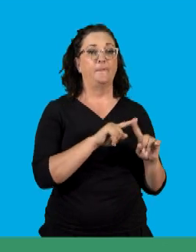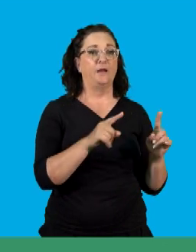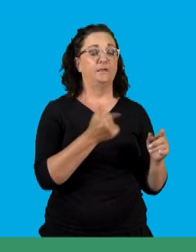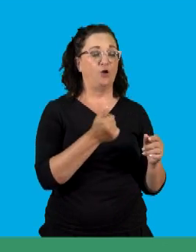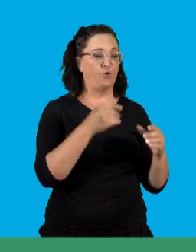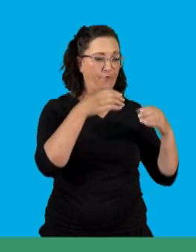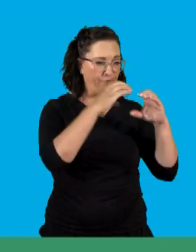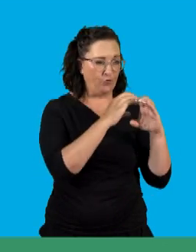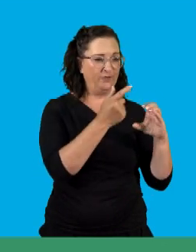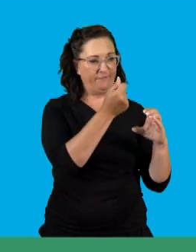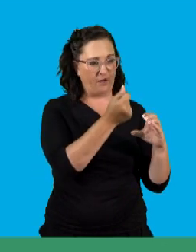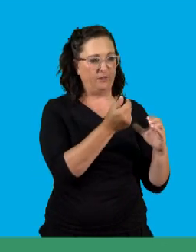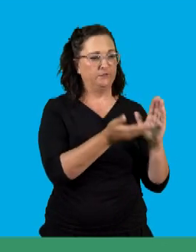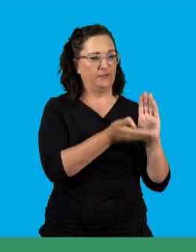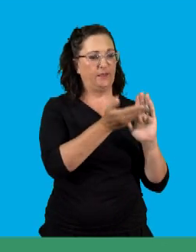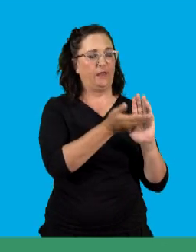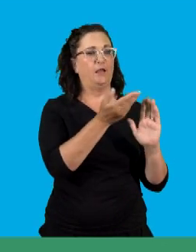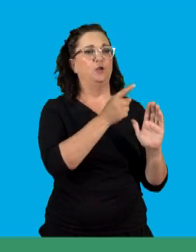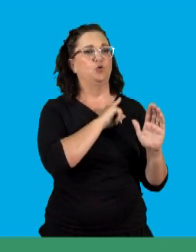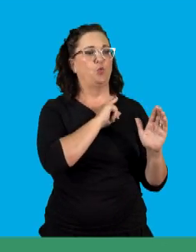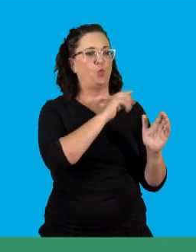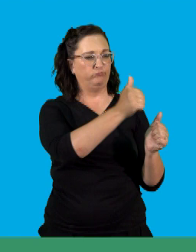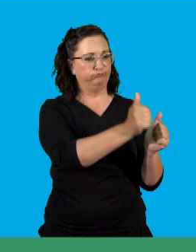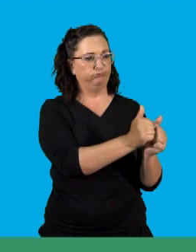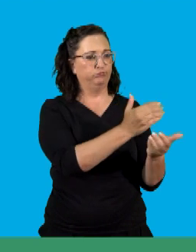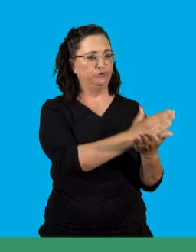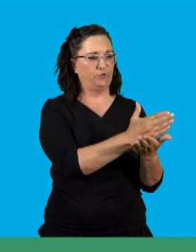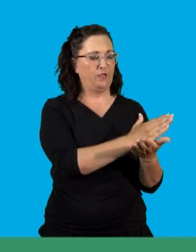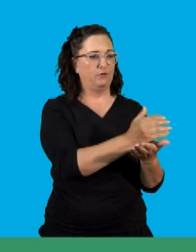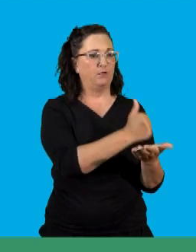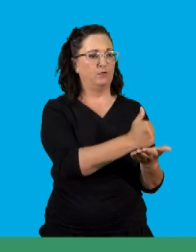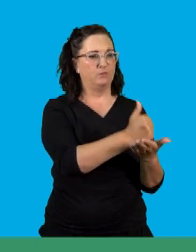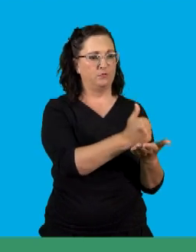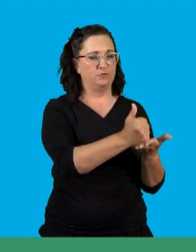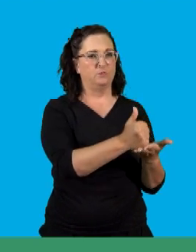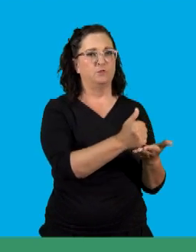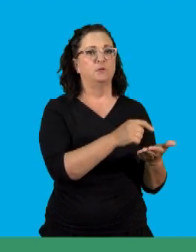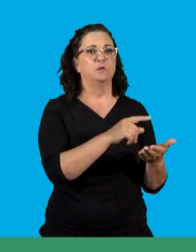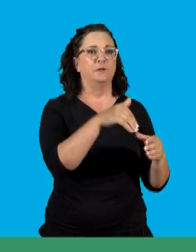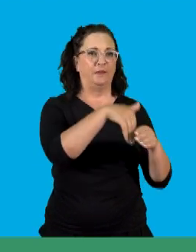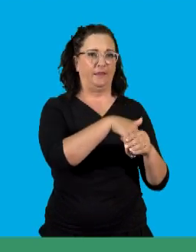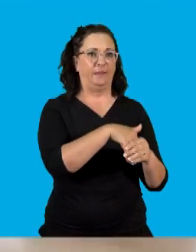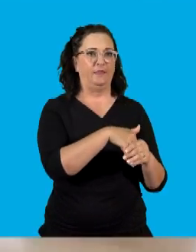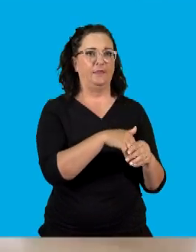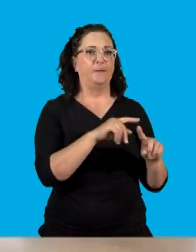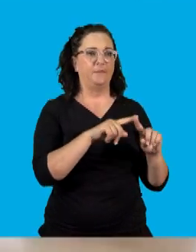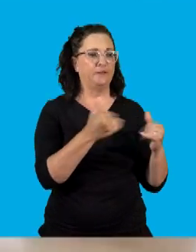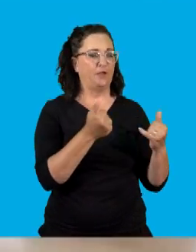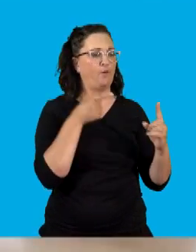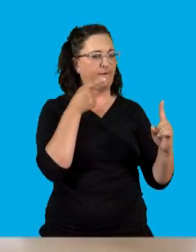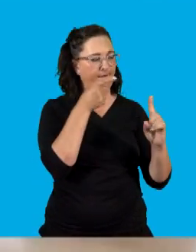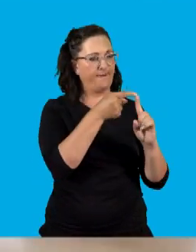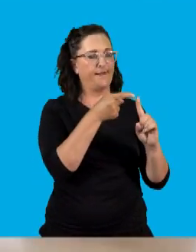for financial gain for its shareholders. So when profit companies are started, they are started with the aim